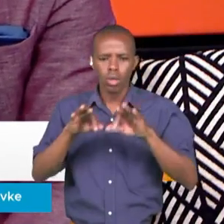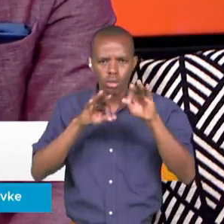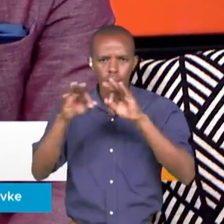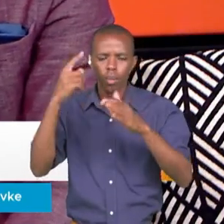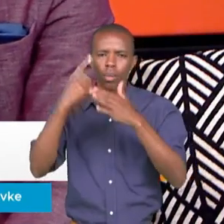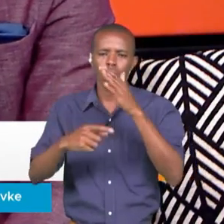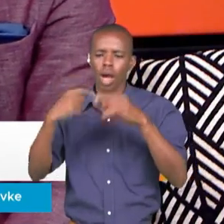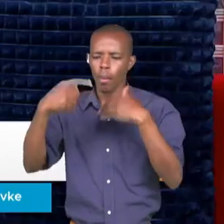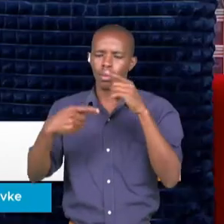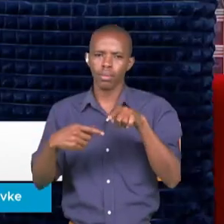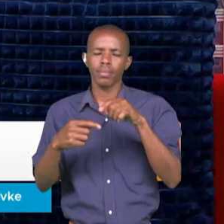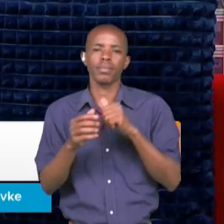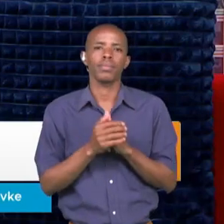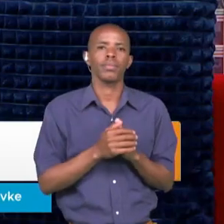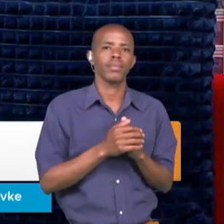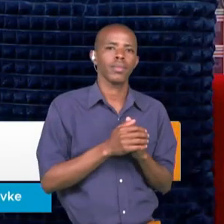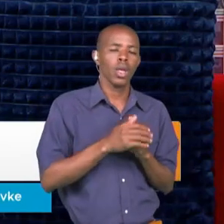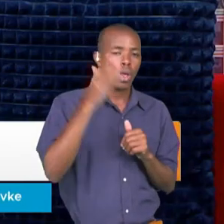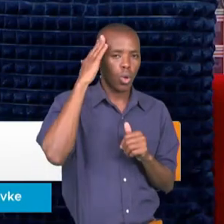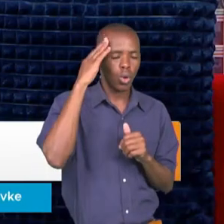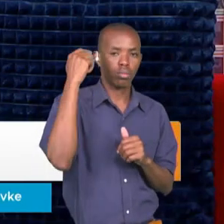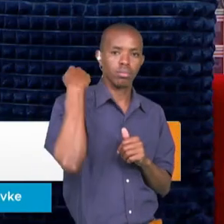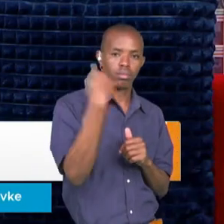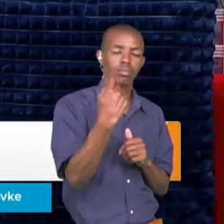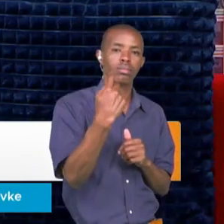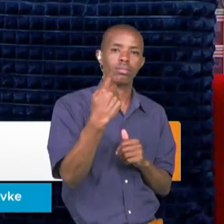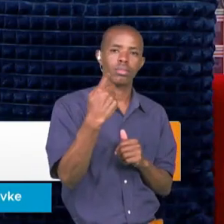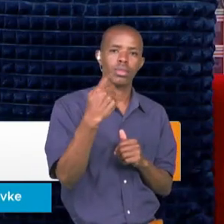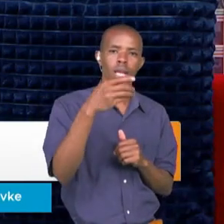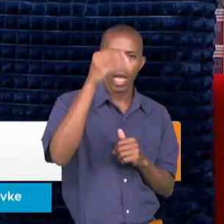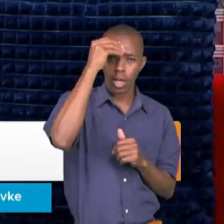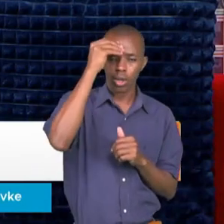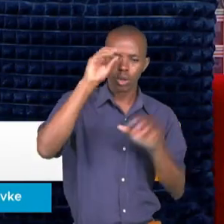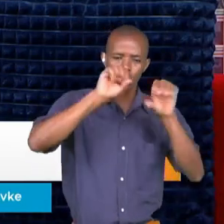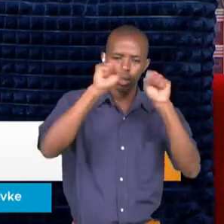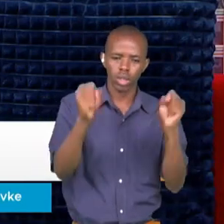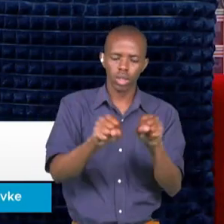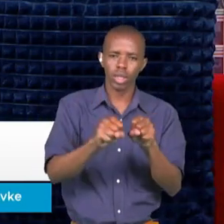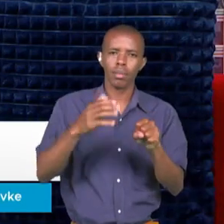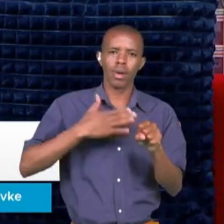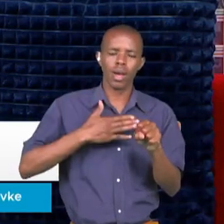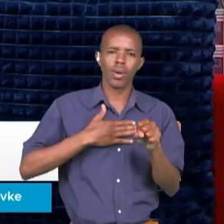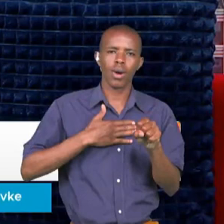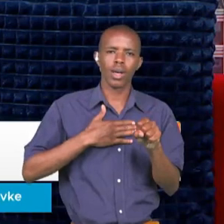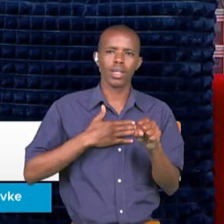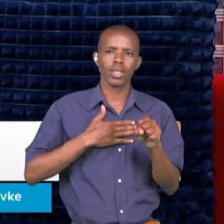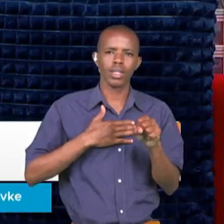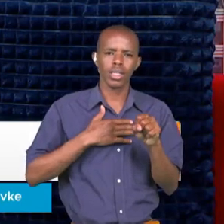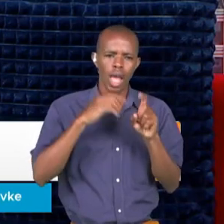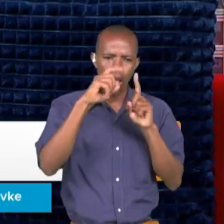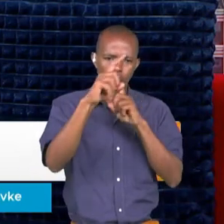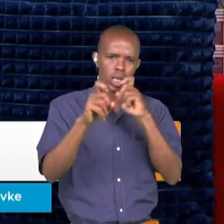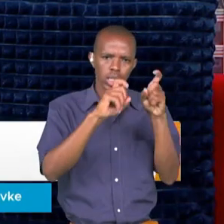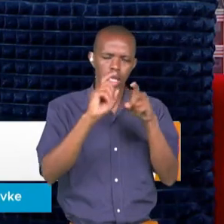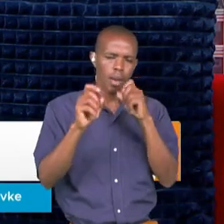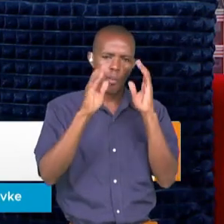about that actually? Yeah. You know, currently our education system is very much exam oriented.